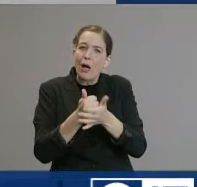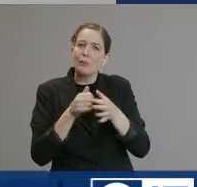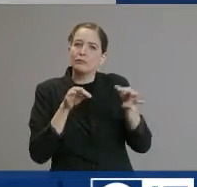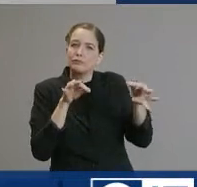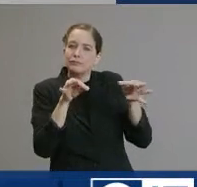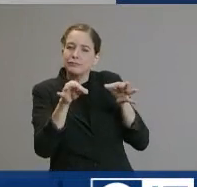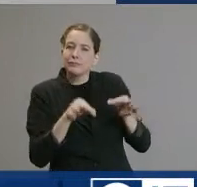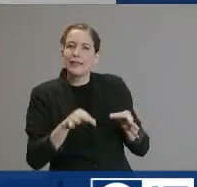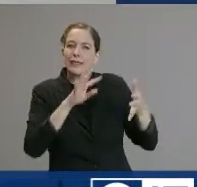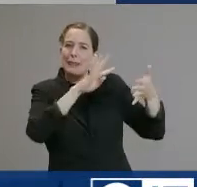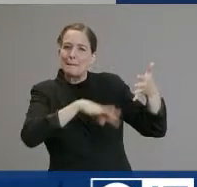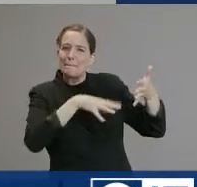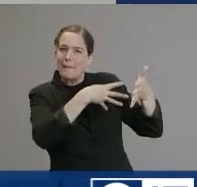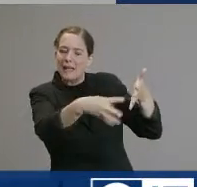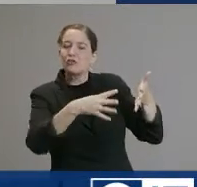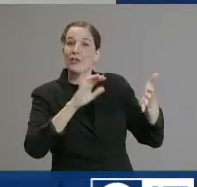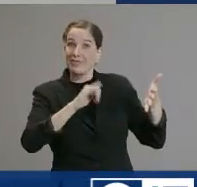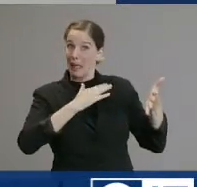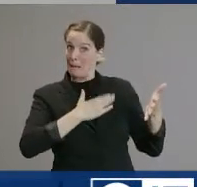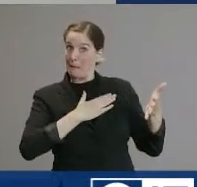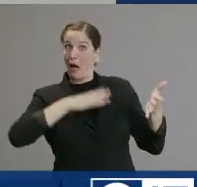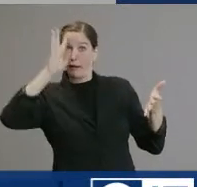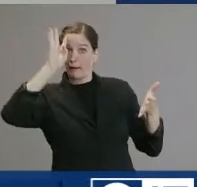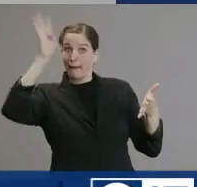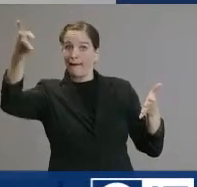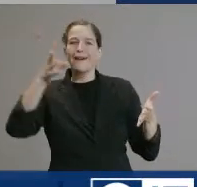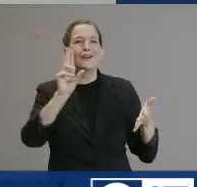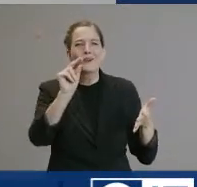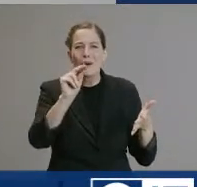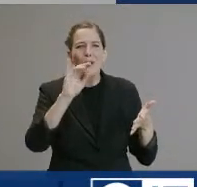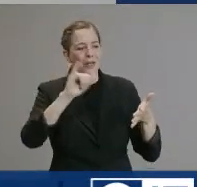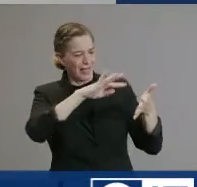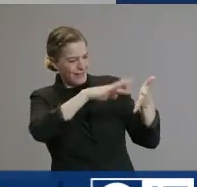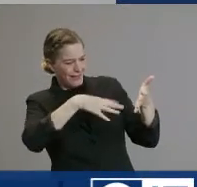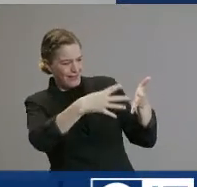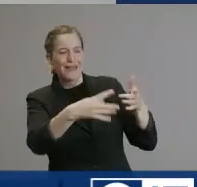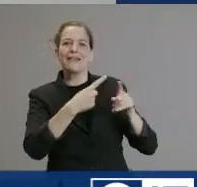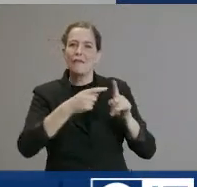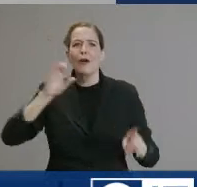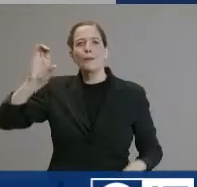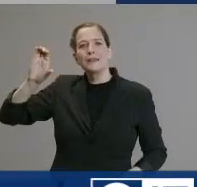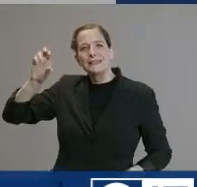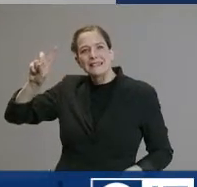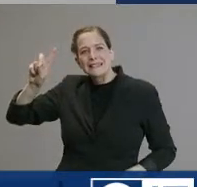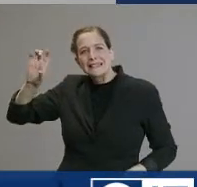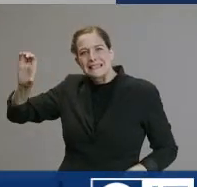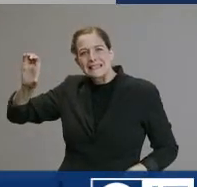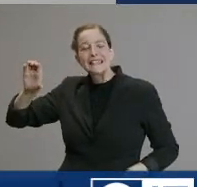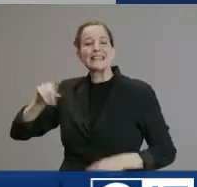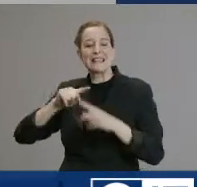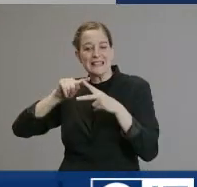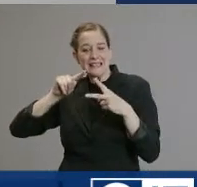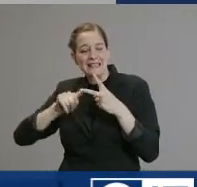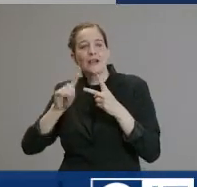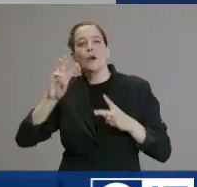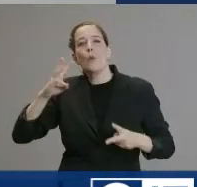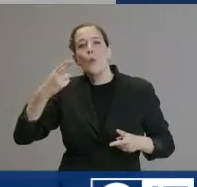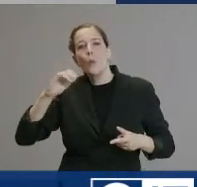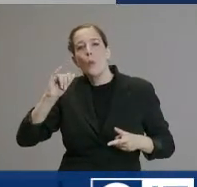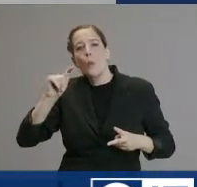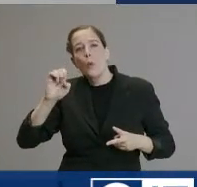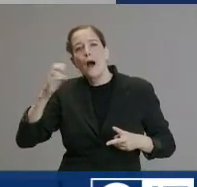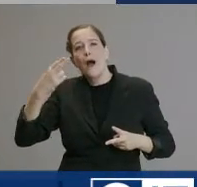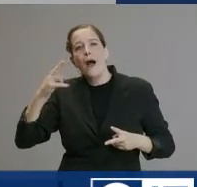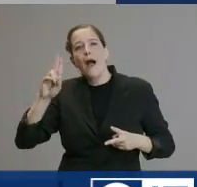Control and Prevention metrics, along with the White House gating criteria that have been given to every other governor, and showing you where